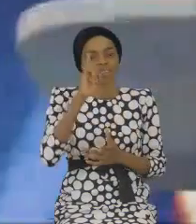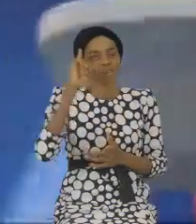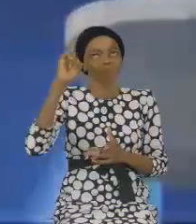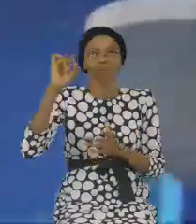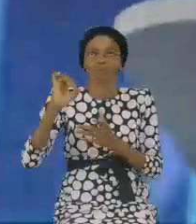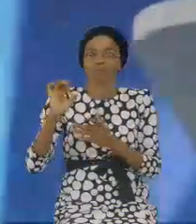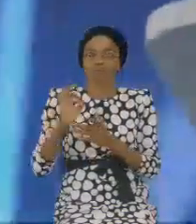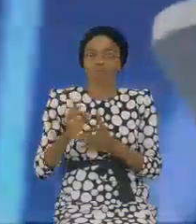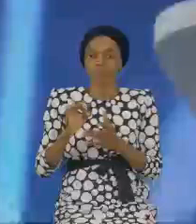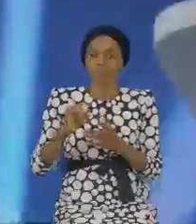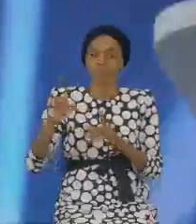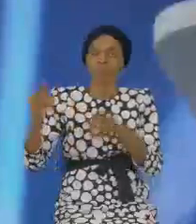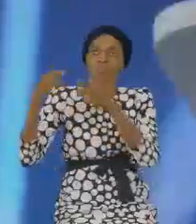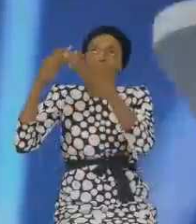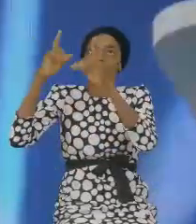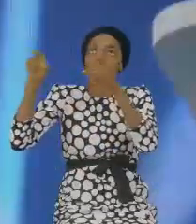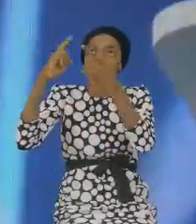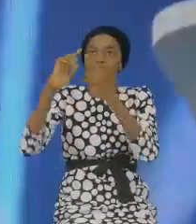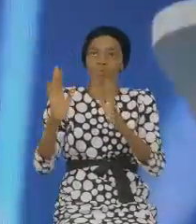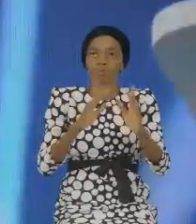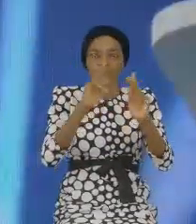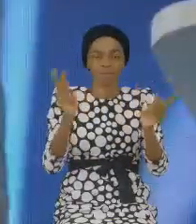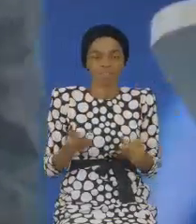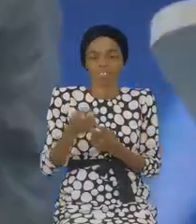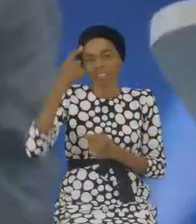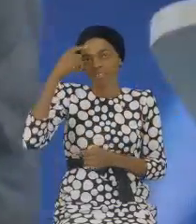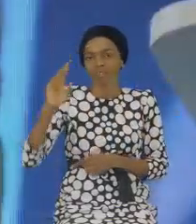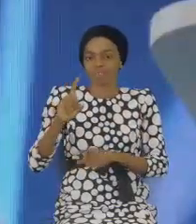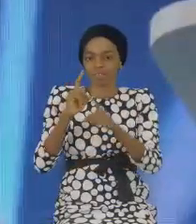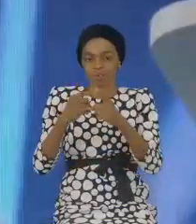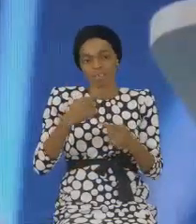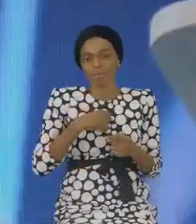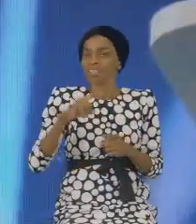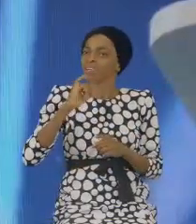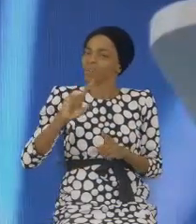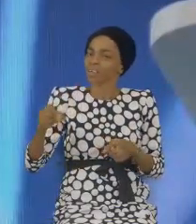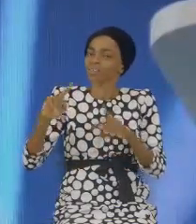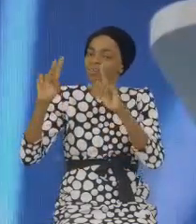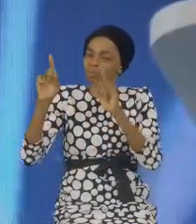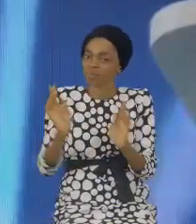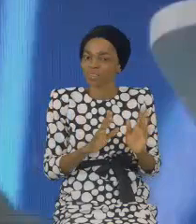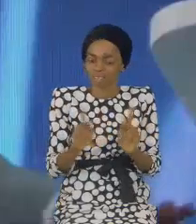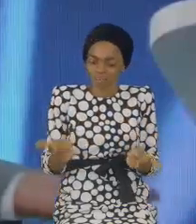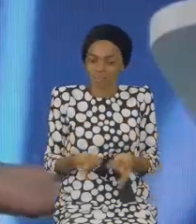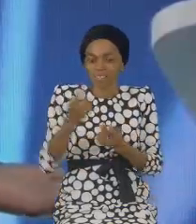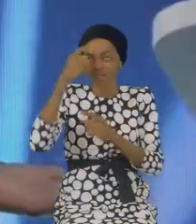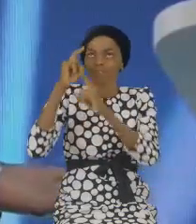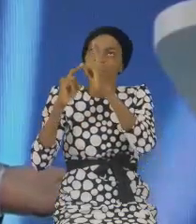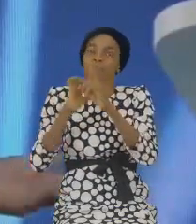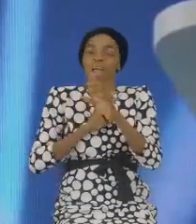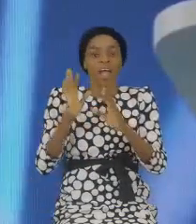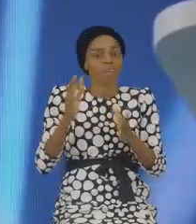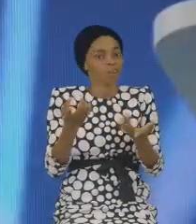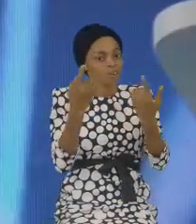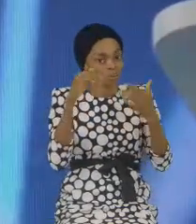who has gone there to prepare a place for you and for me. And he said, "When I go and prepare a place for you, I will come again." He now